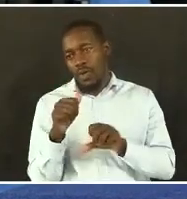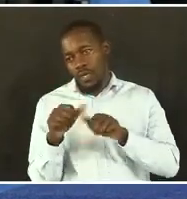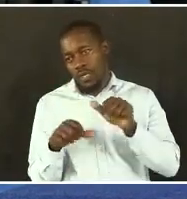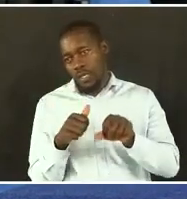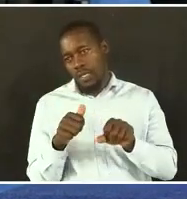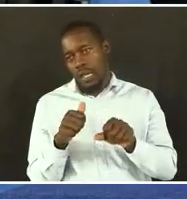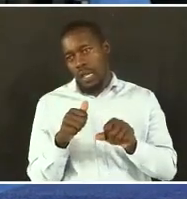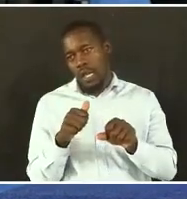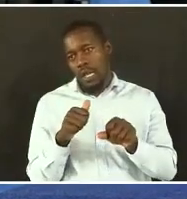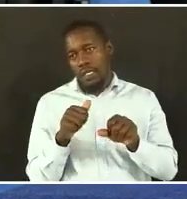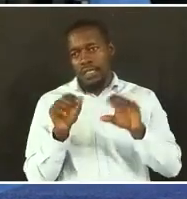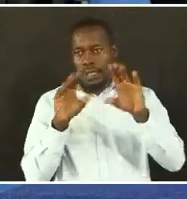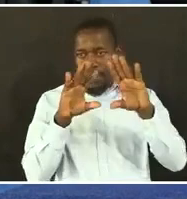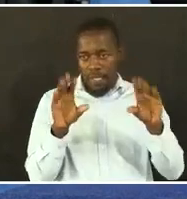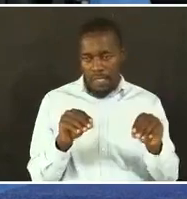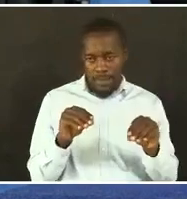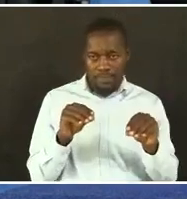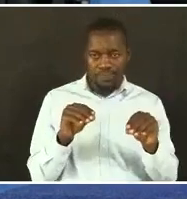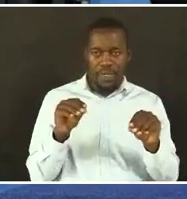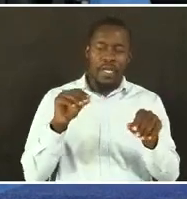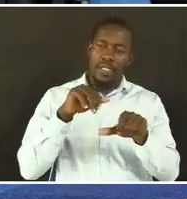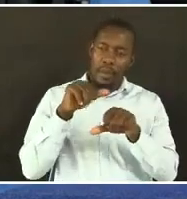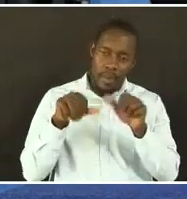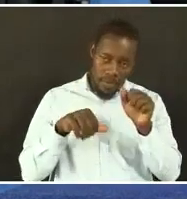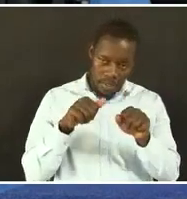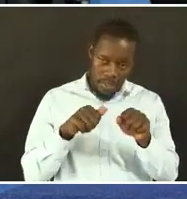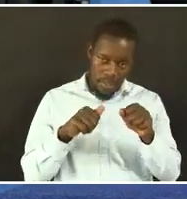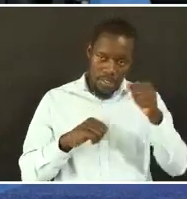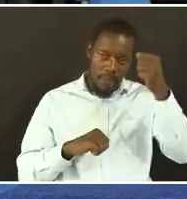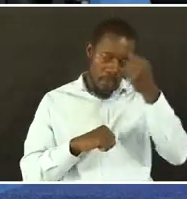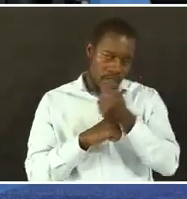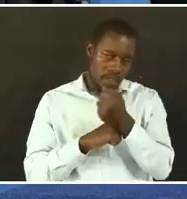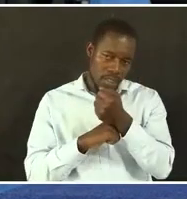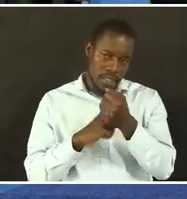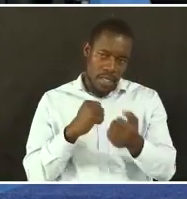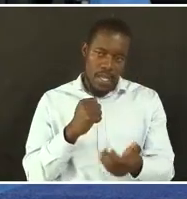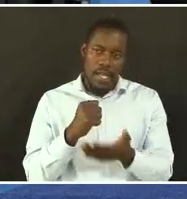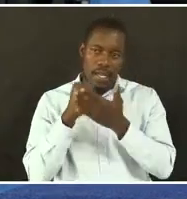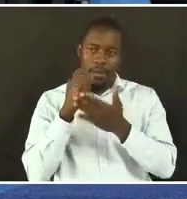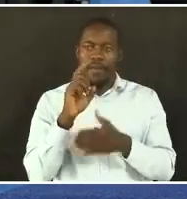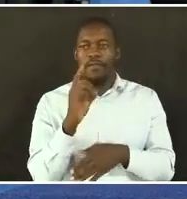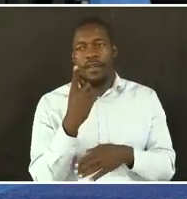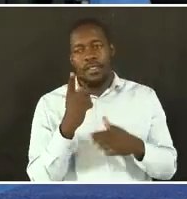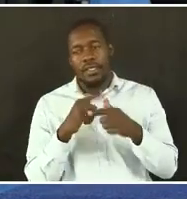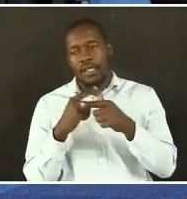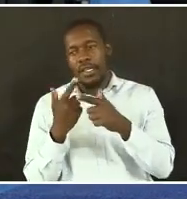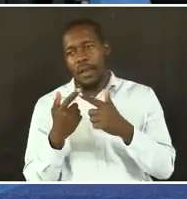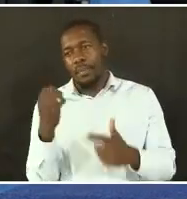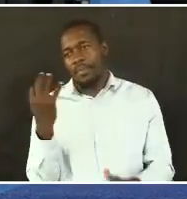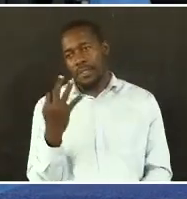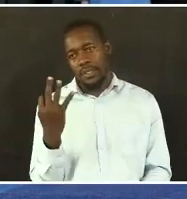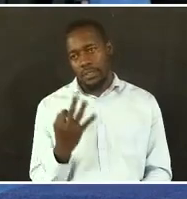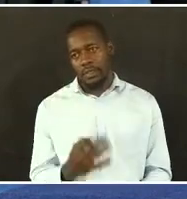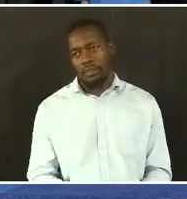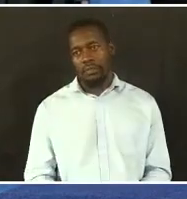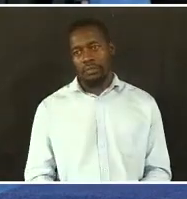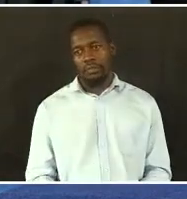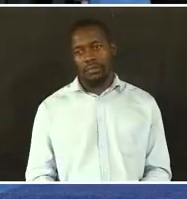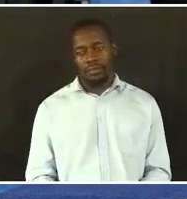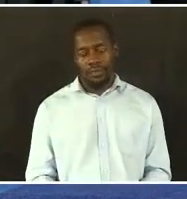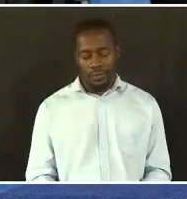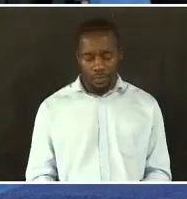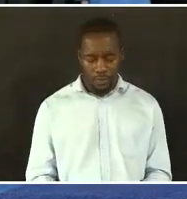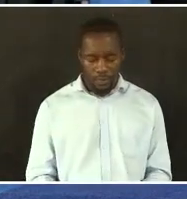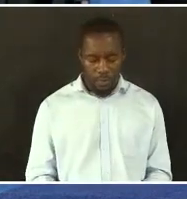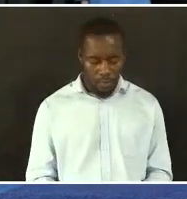you see the doctor after the round picking the call and calling the chaplain that I have a patient who needs to be